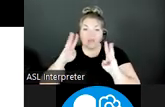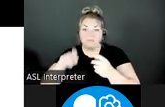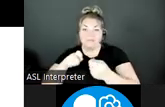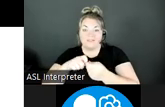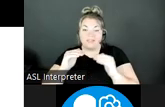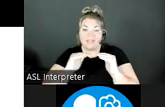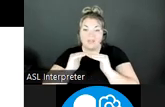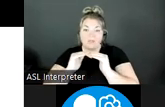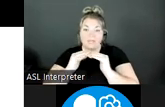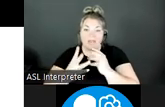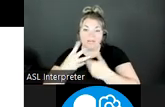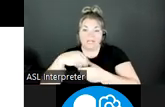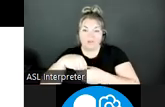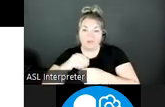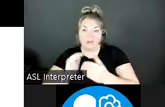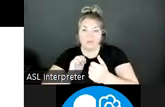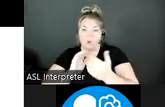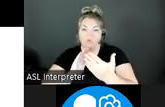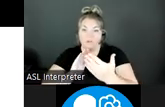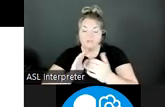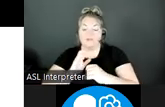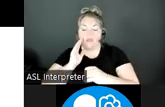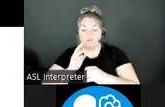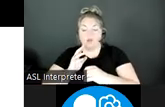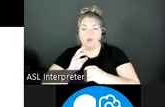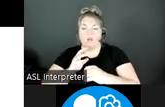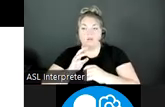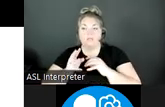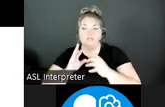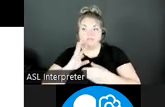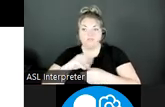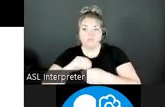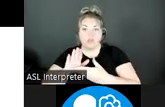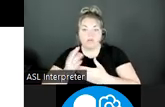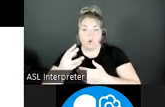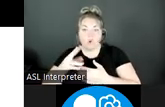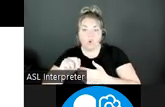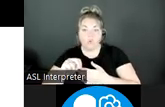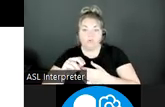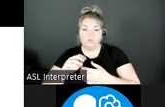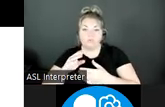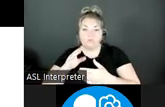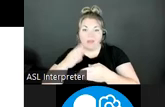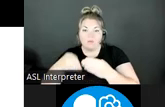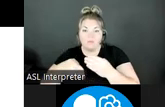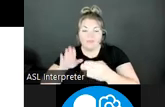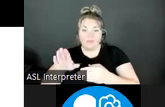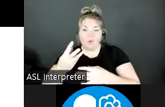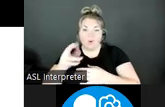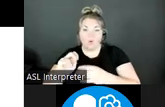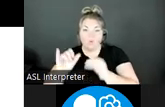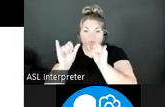and engagement approaches that will include their own outcomes and metrics. So how are they going to measure whether